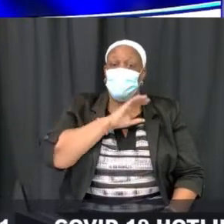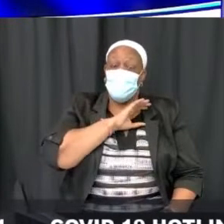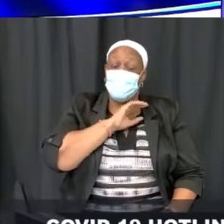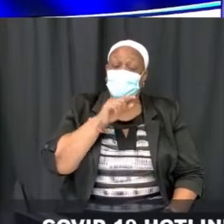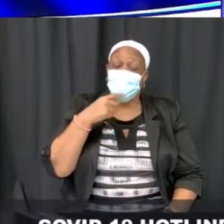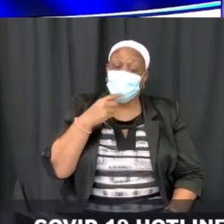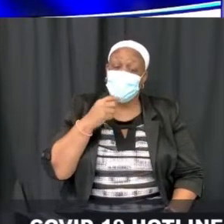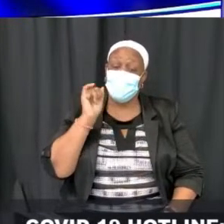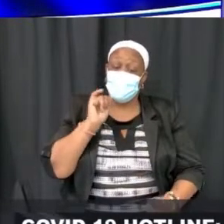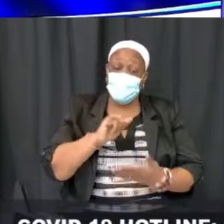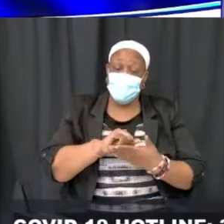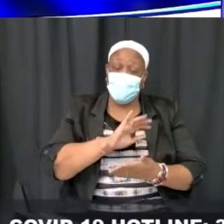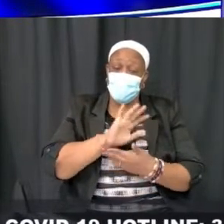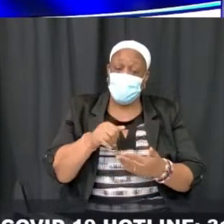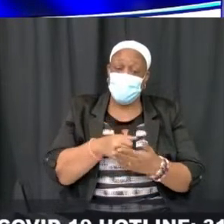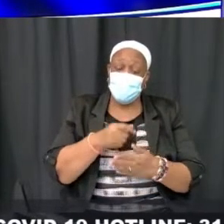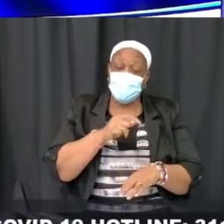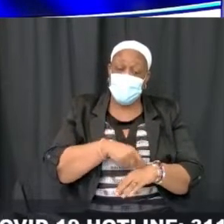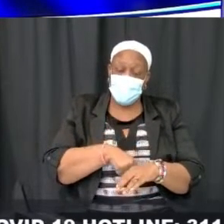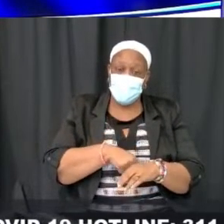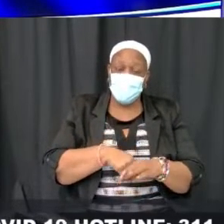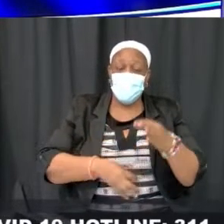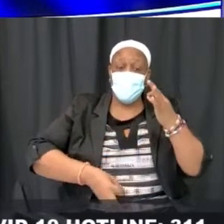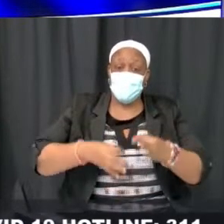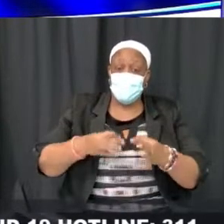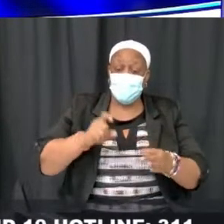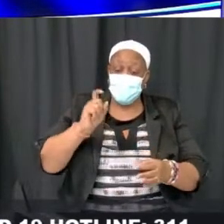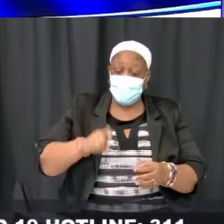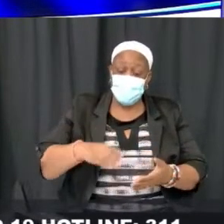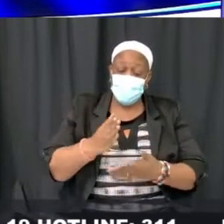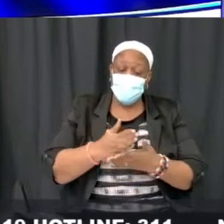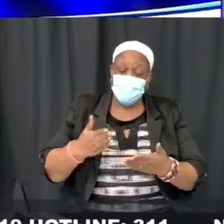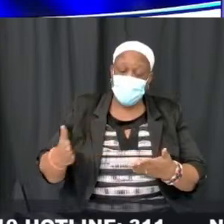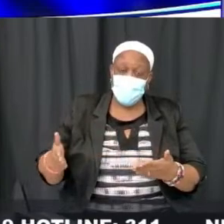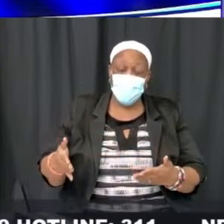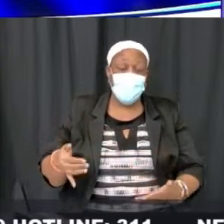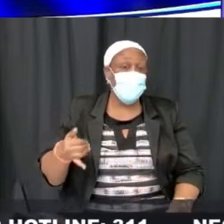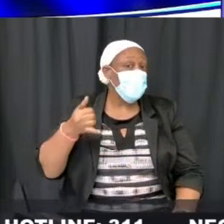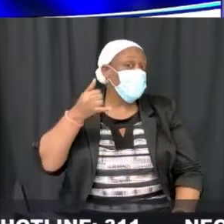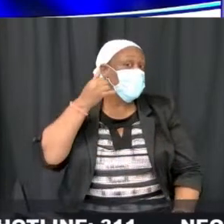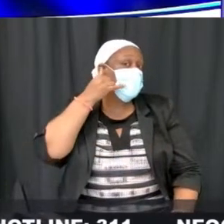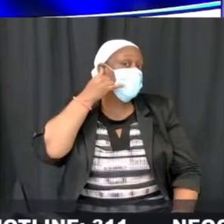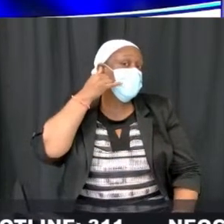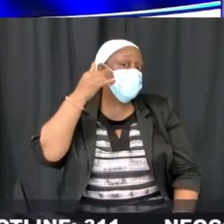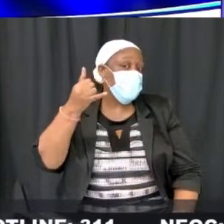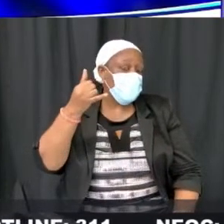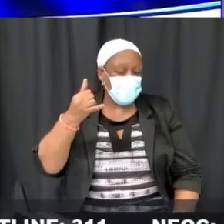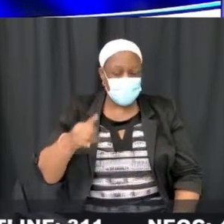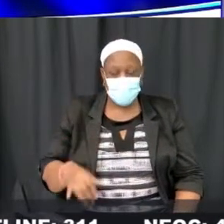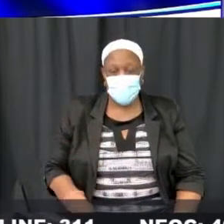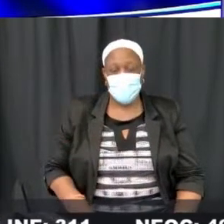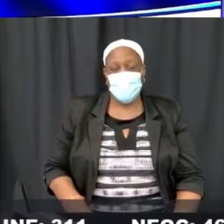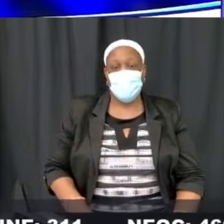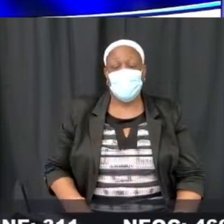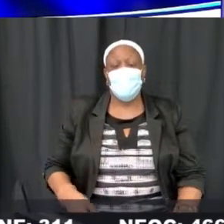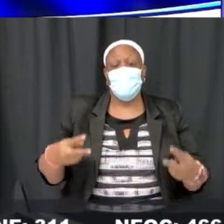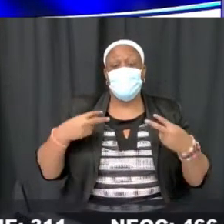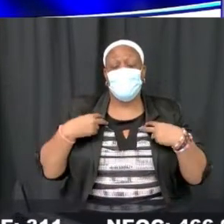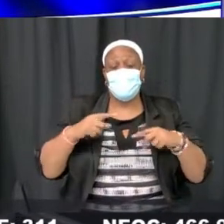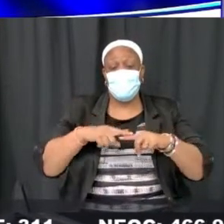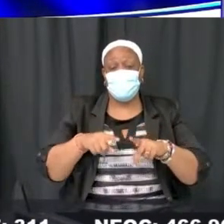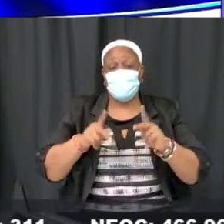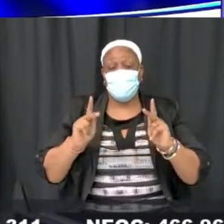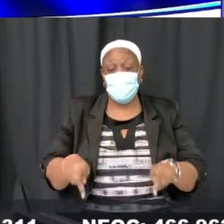need assistance, they have numbers where they can call. For those who are positive, they have case managers. Those who are in quarantine, they have